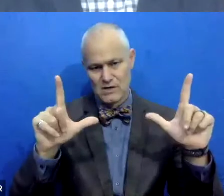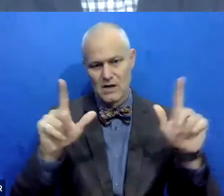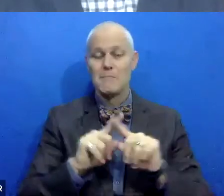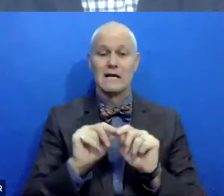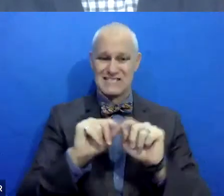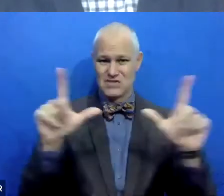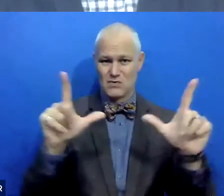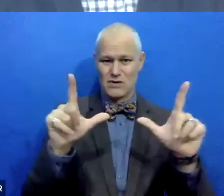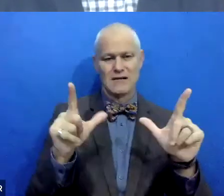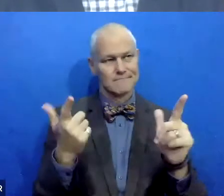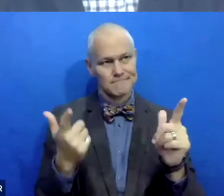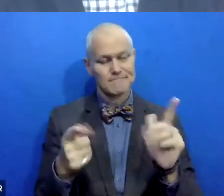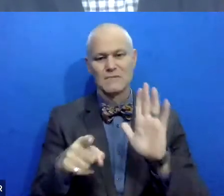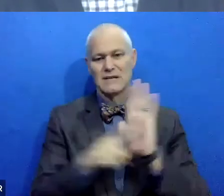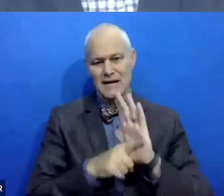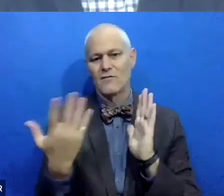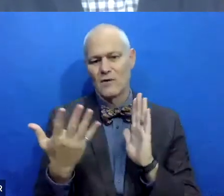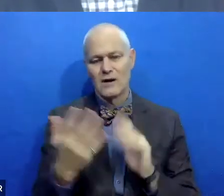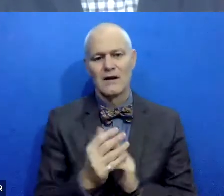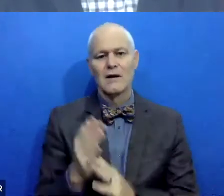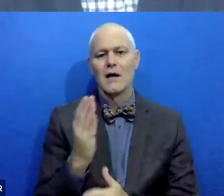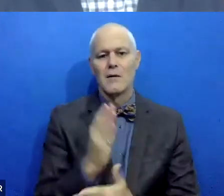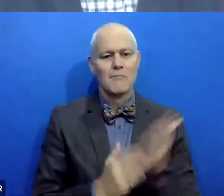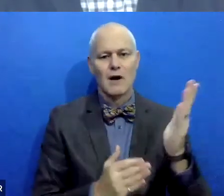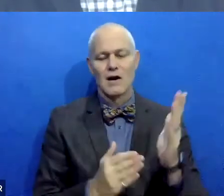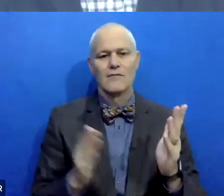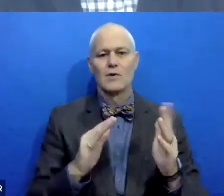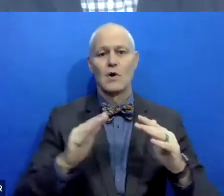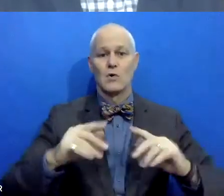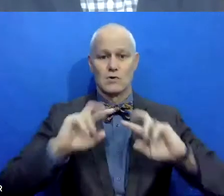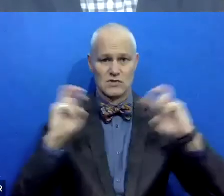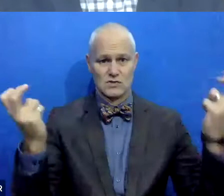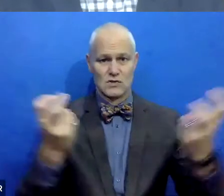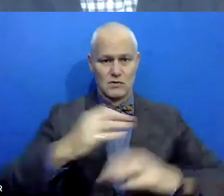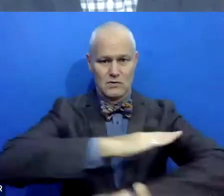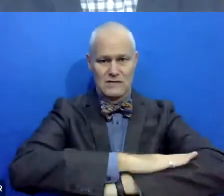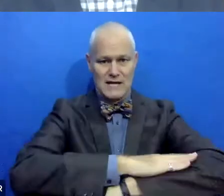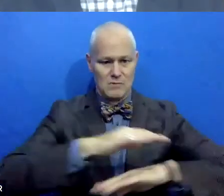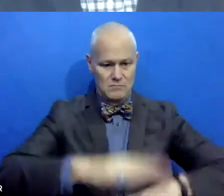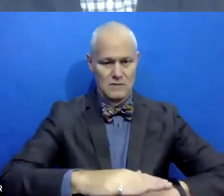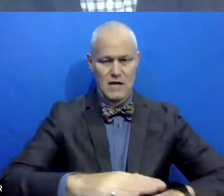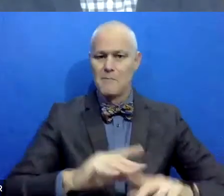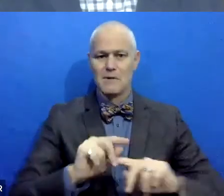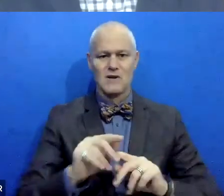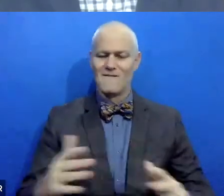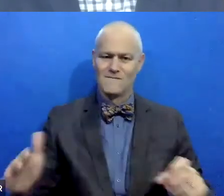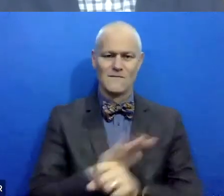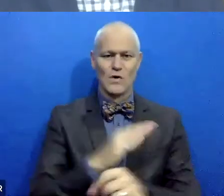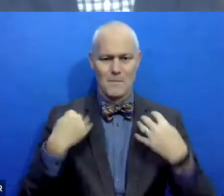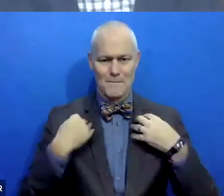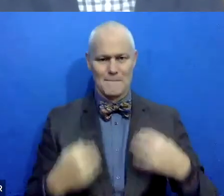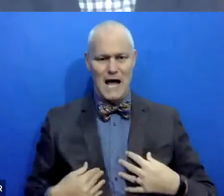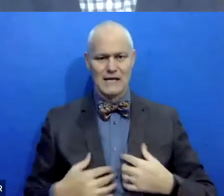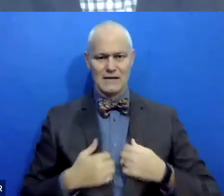doing it through screens is that, you know, a part of why we don't have a table in the middle of the circle is so that we can feel the full body language of the human, all the sitting